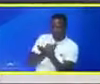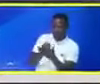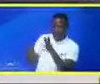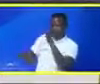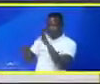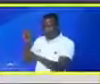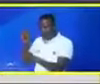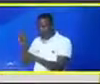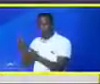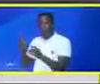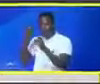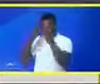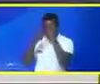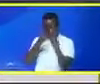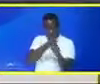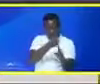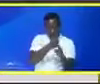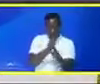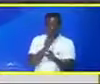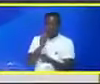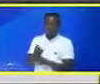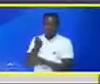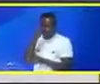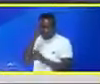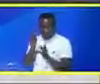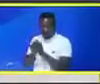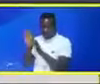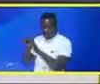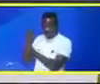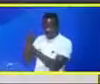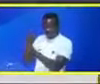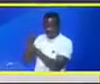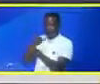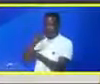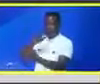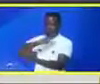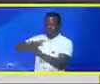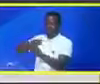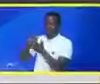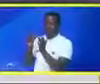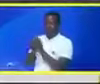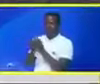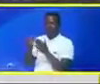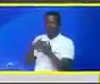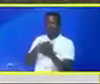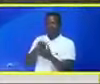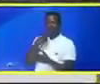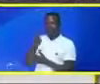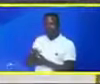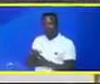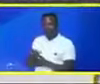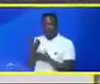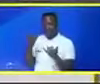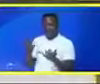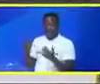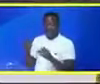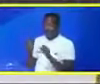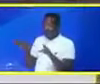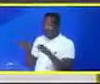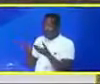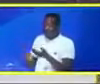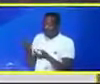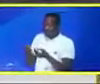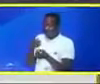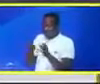doors, because they do not understand that doors do not respond to sentiments. Watch this. As simple as a